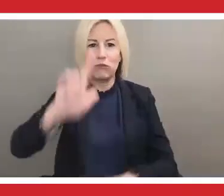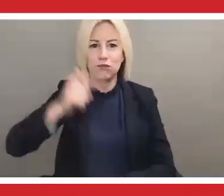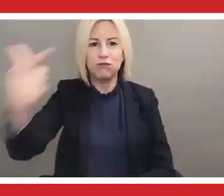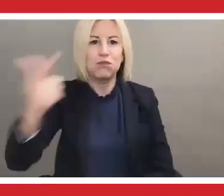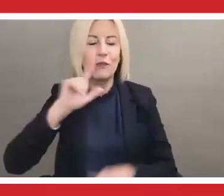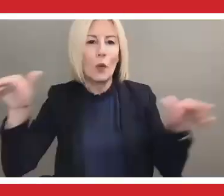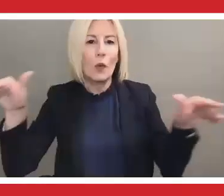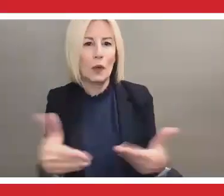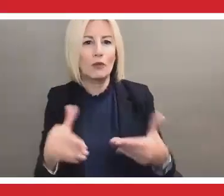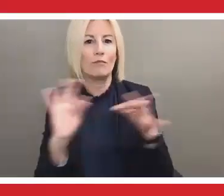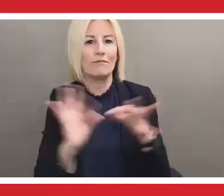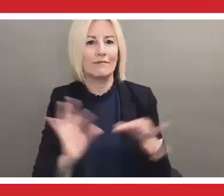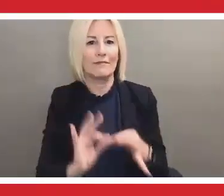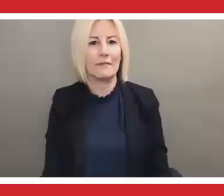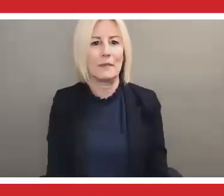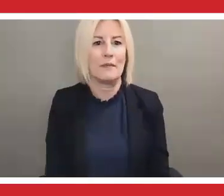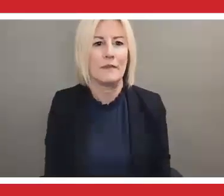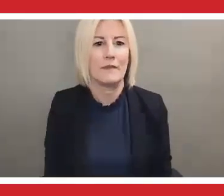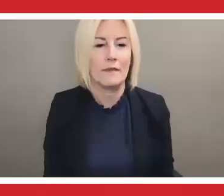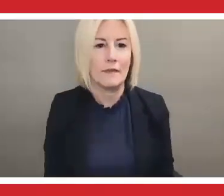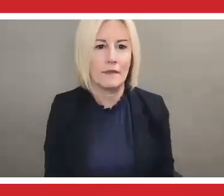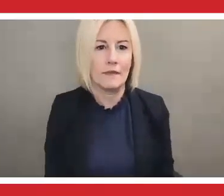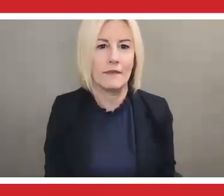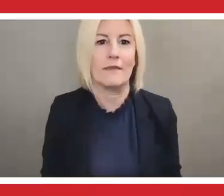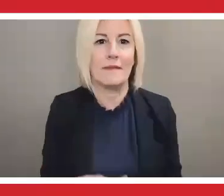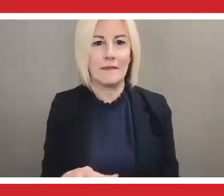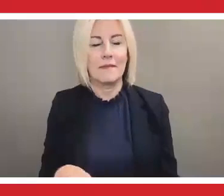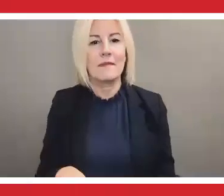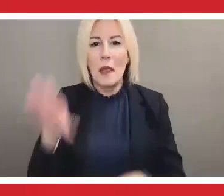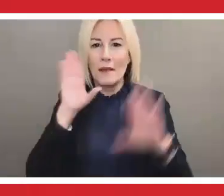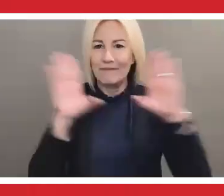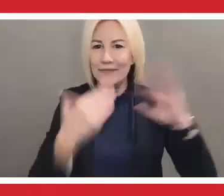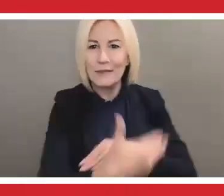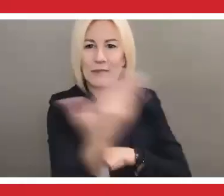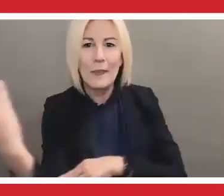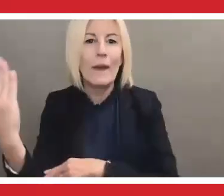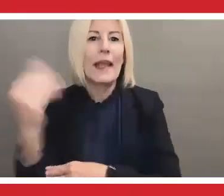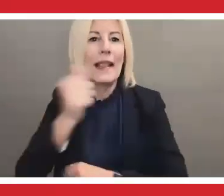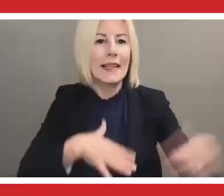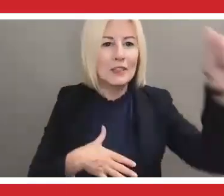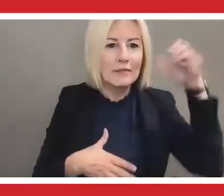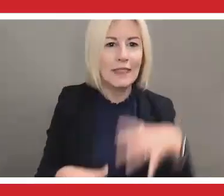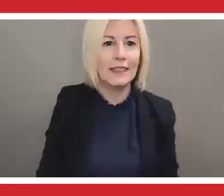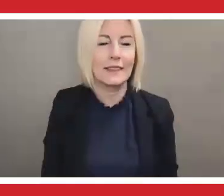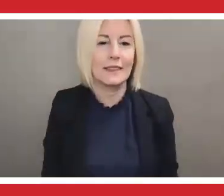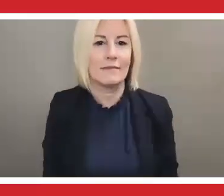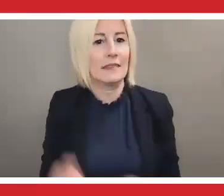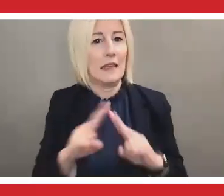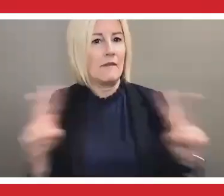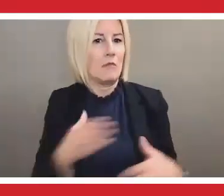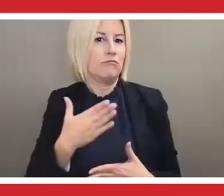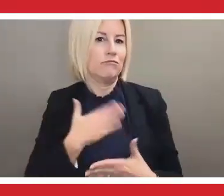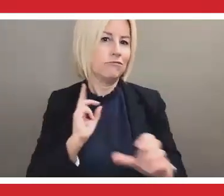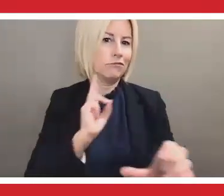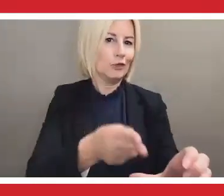introductory remarks. Dzień dobry, Helen. Good morning, ladies and gentlemen. I'm really very pleased to join you today